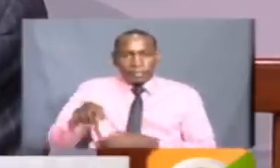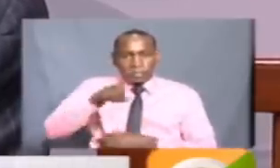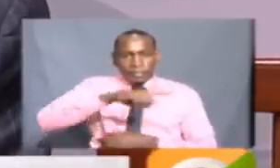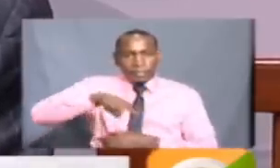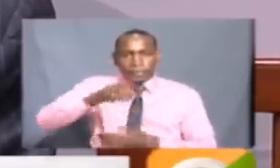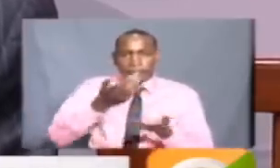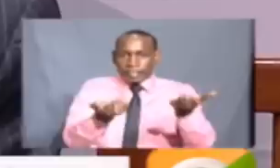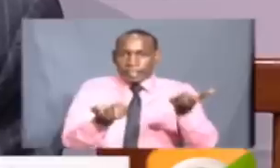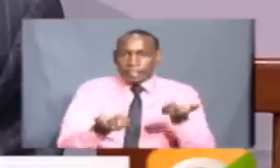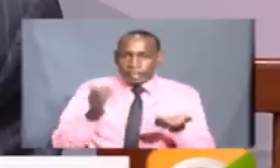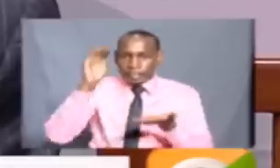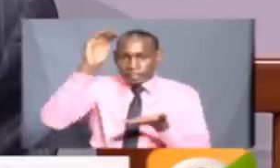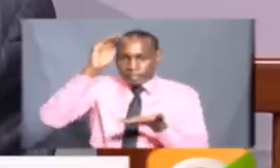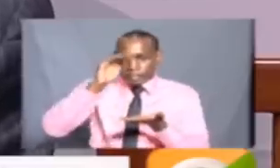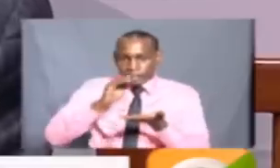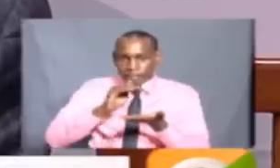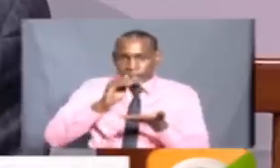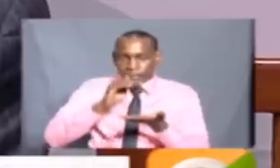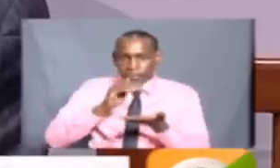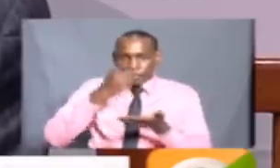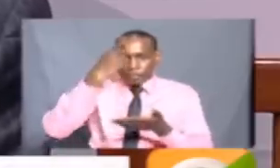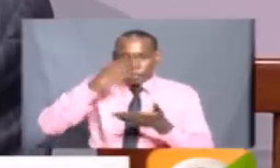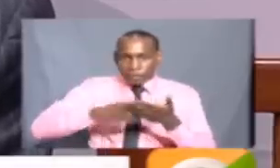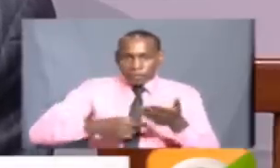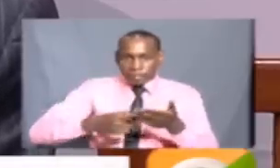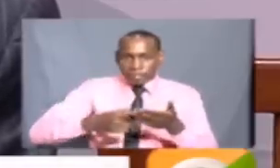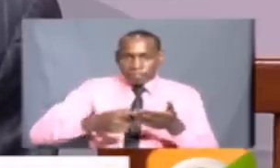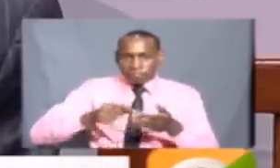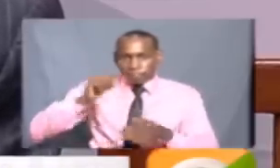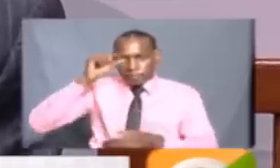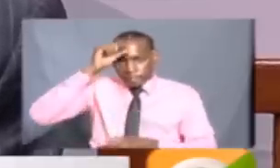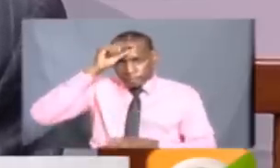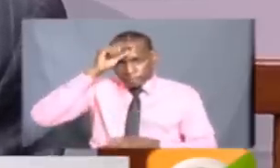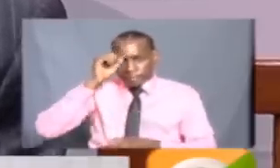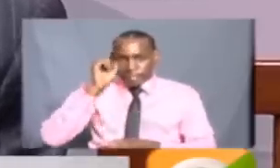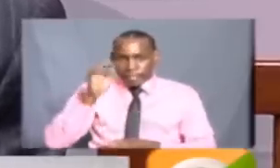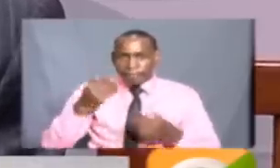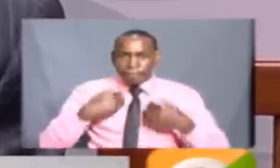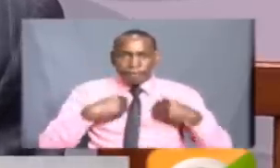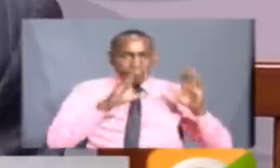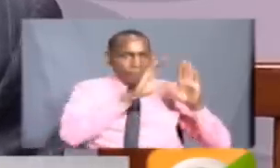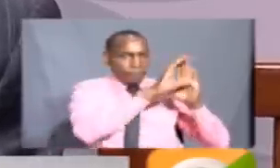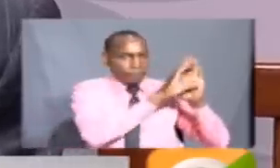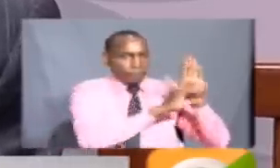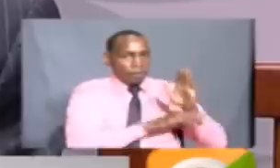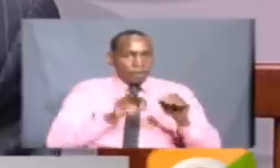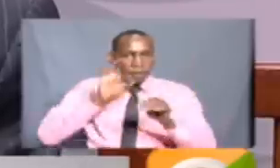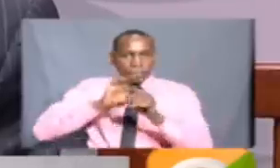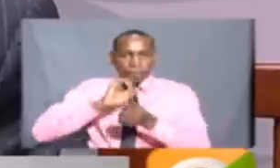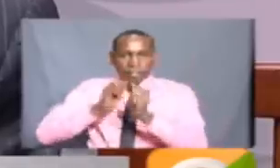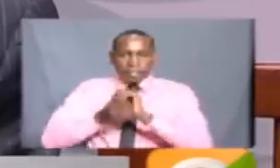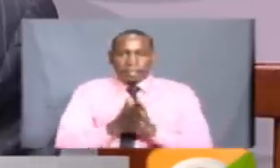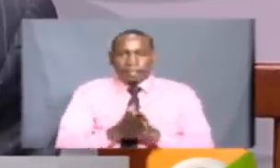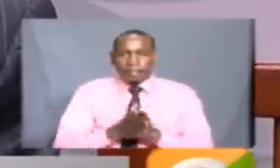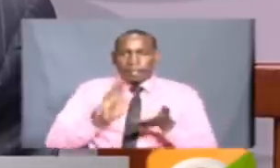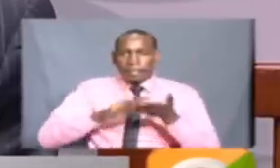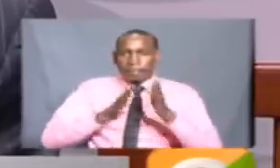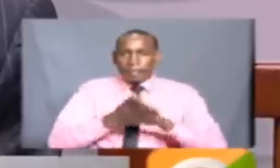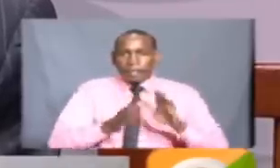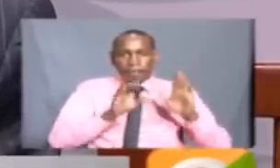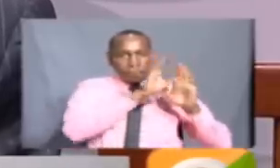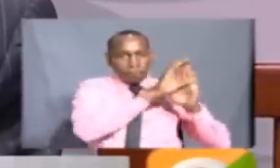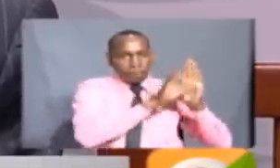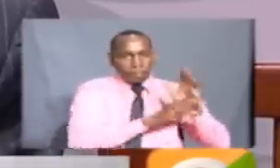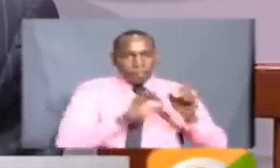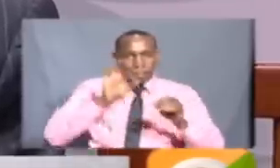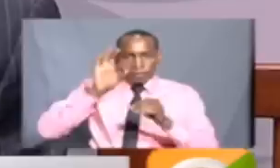to reduce the cost of our governance. And if we are going to have a referendum, let it be a referendum on real issues.